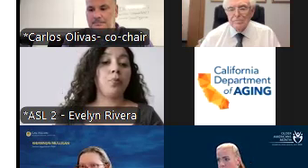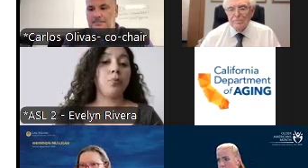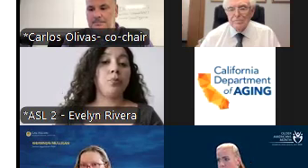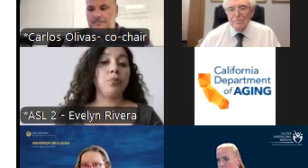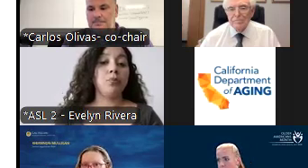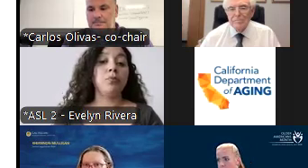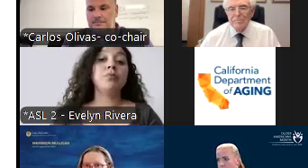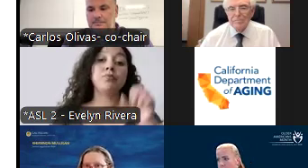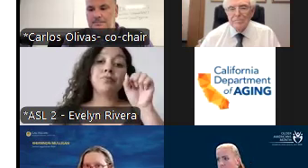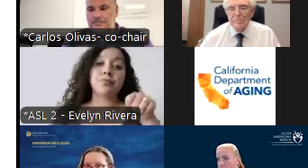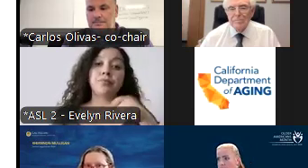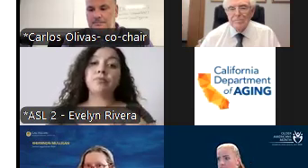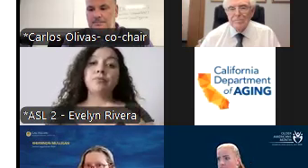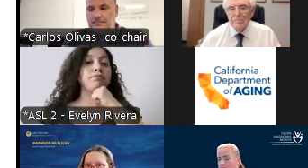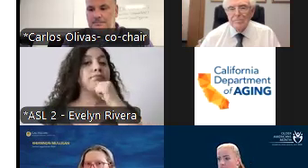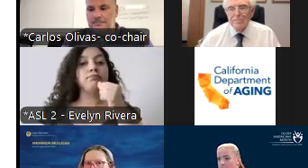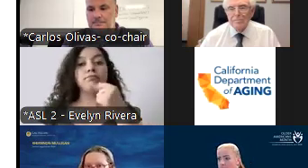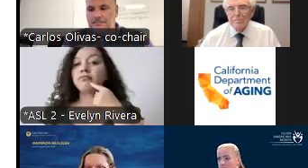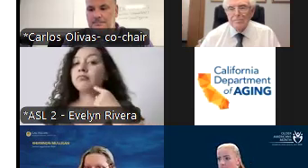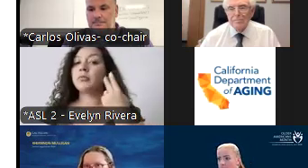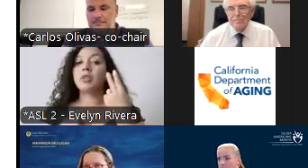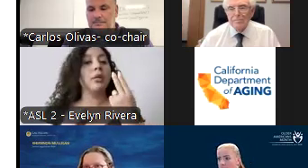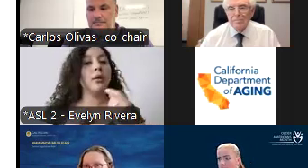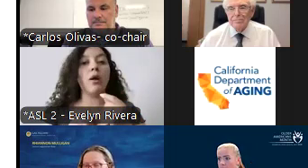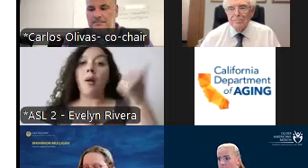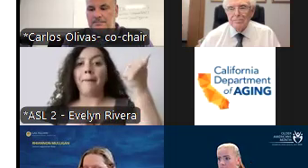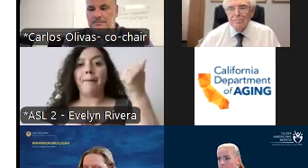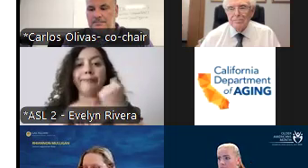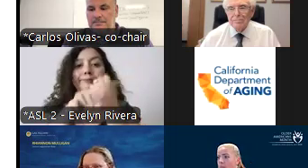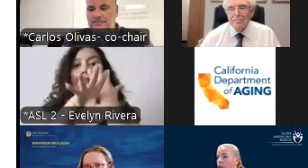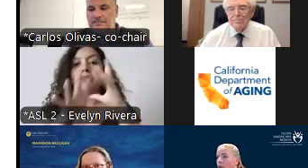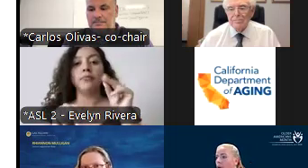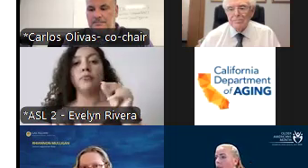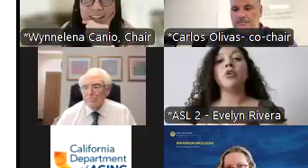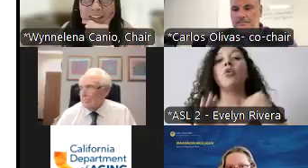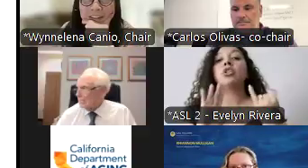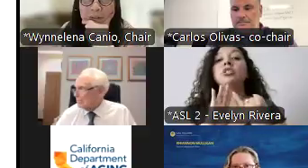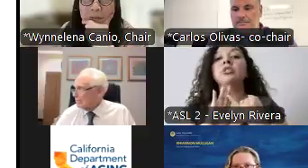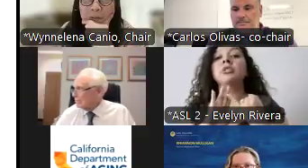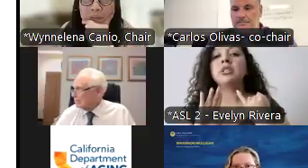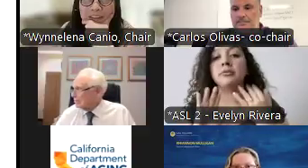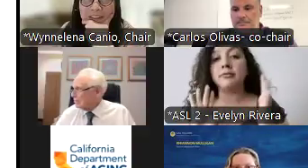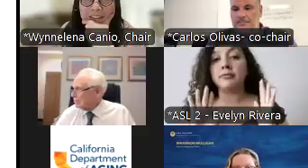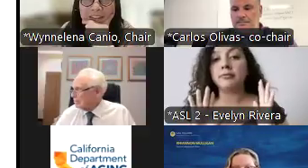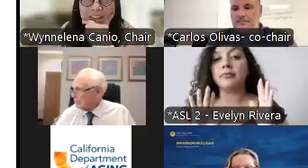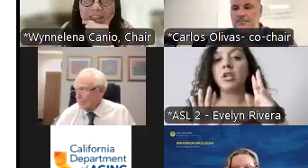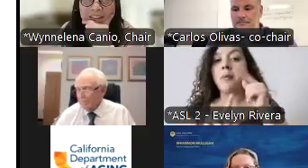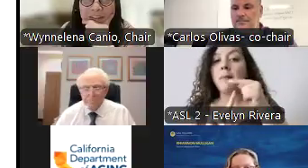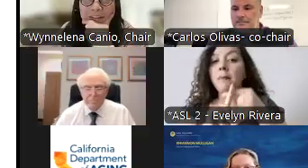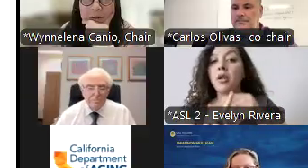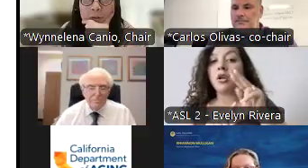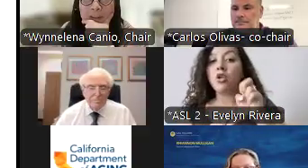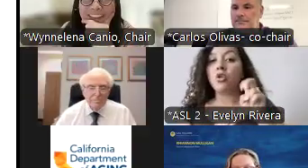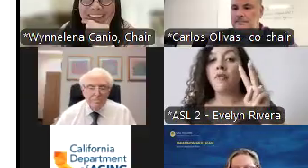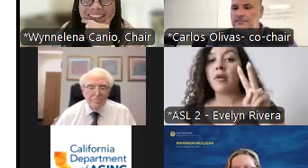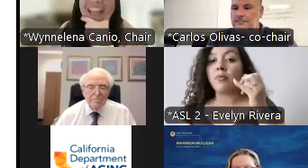Yeah, and I think we're not talking about getting rid of the virtual option at all. It's just whether November